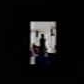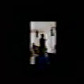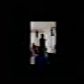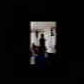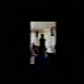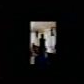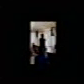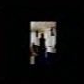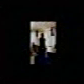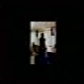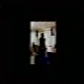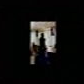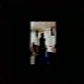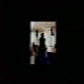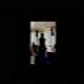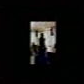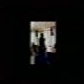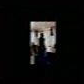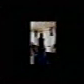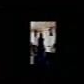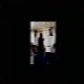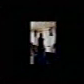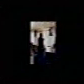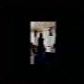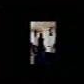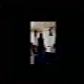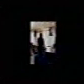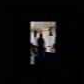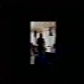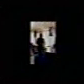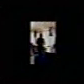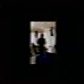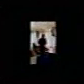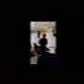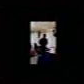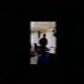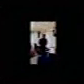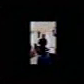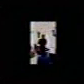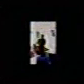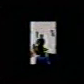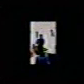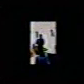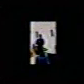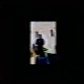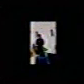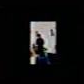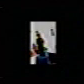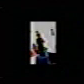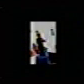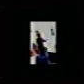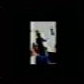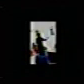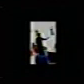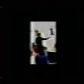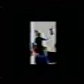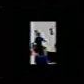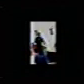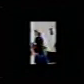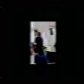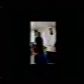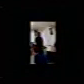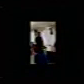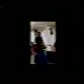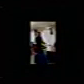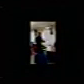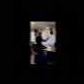shortly, very soon, when you stand up tonight, you are standing on the hedge of the devil. You are standing